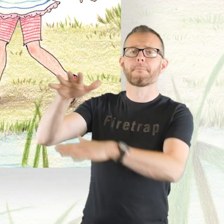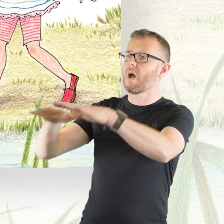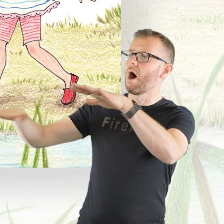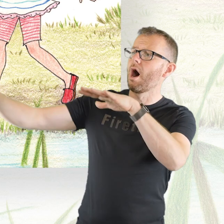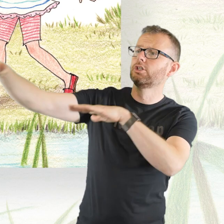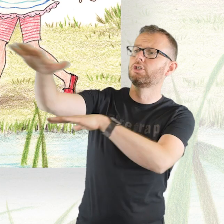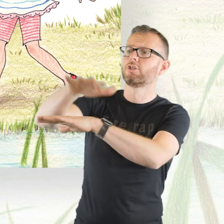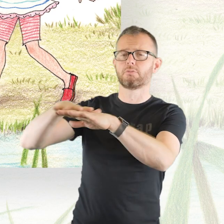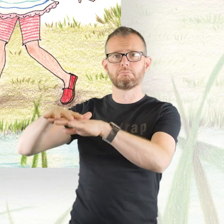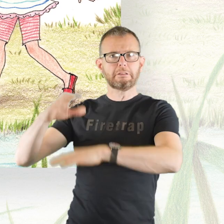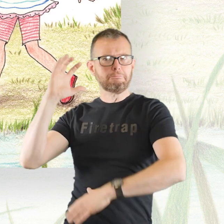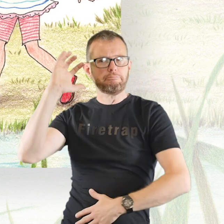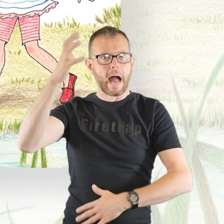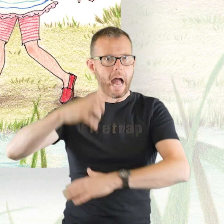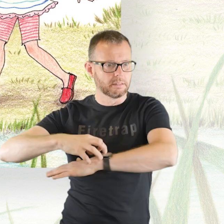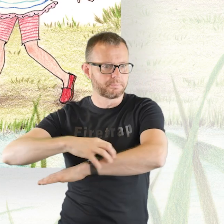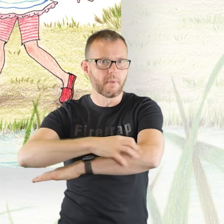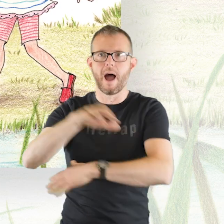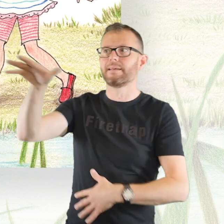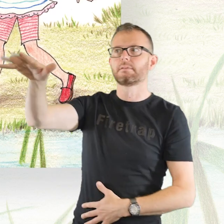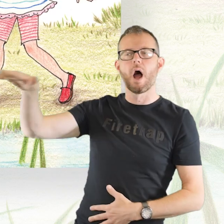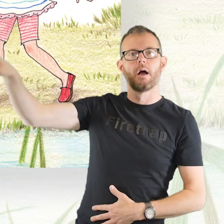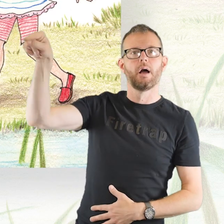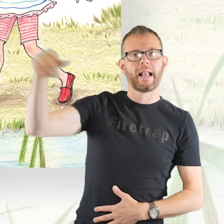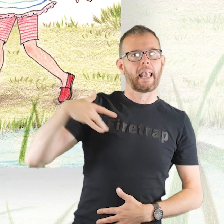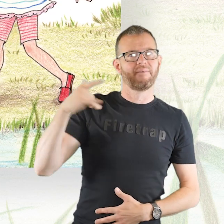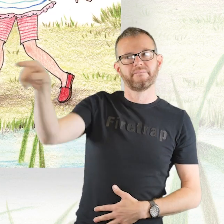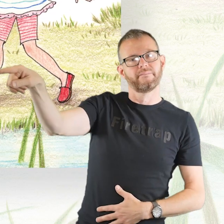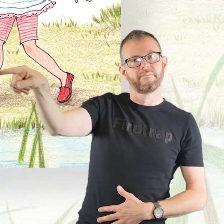Rare spiders live in the marsh.